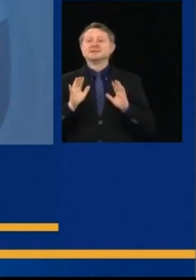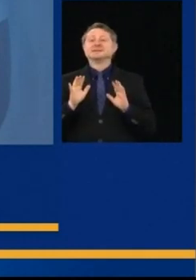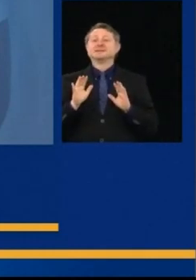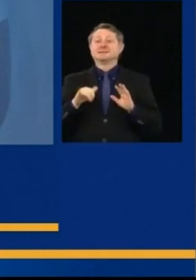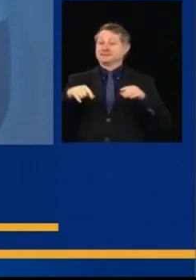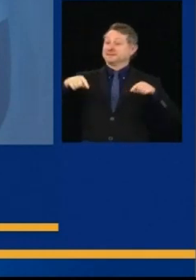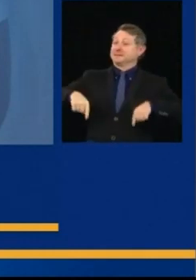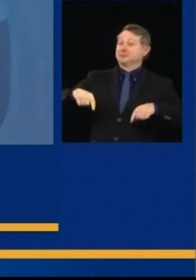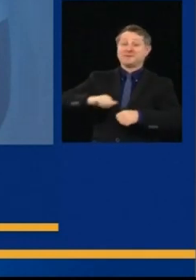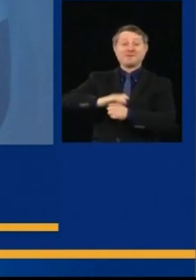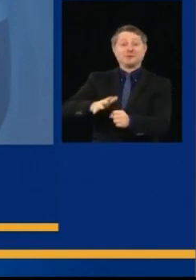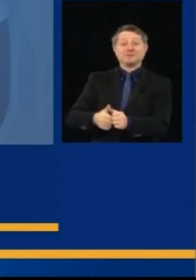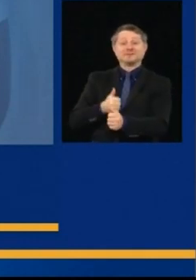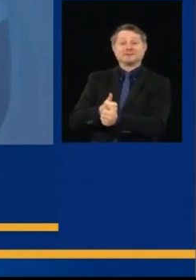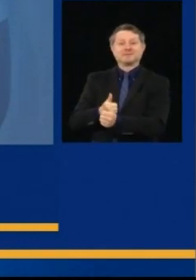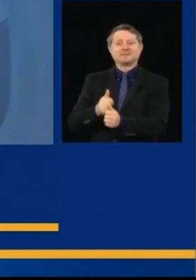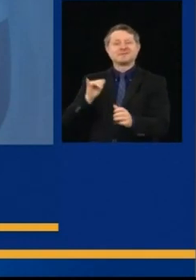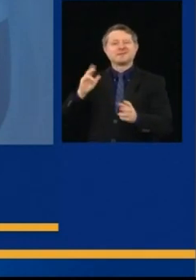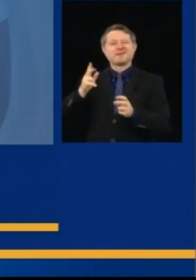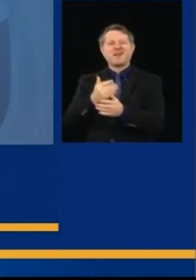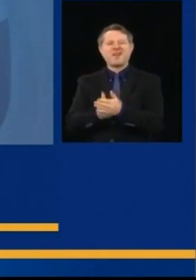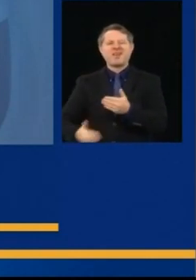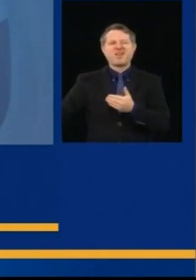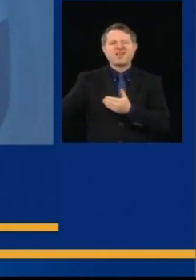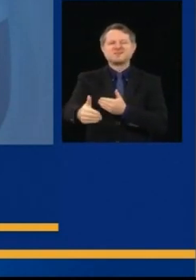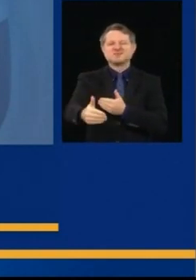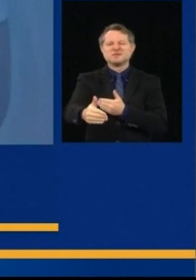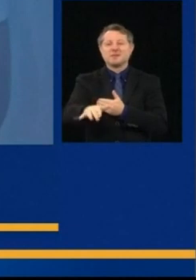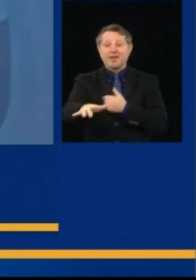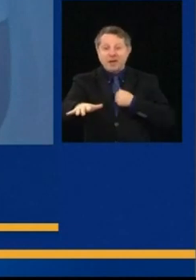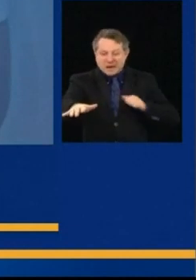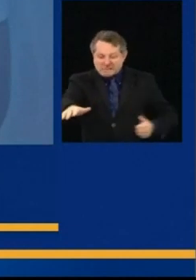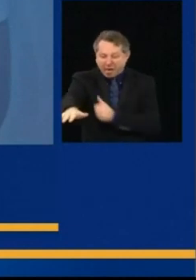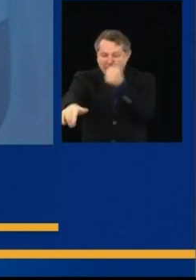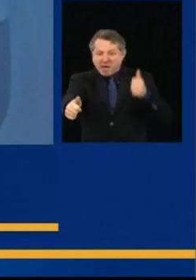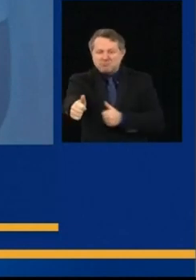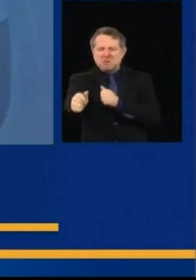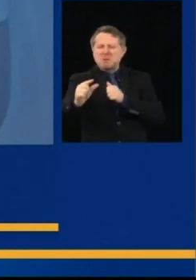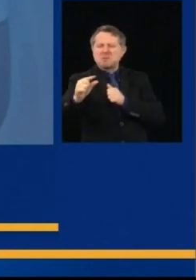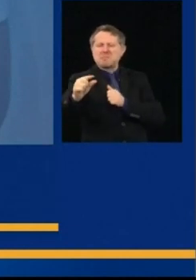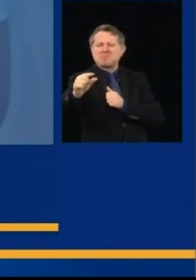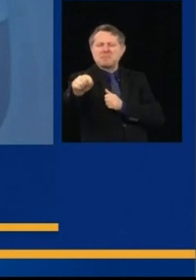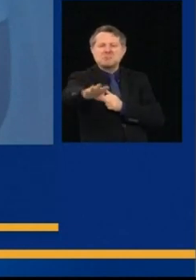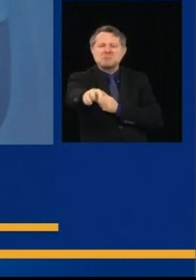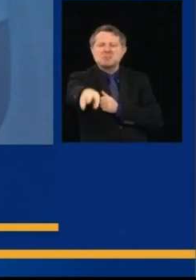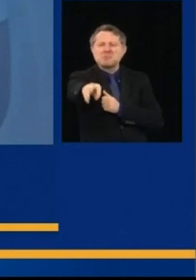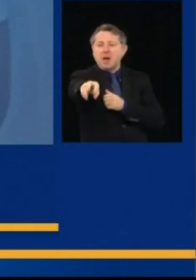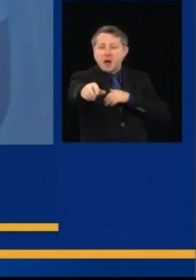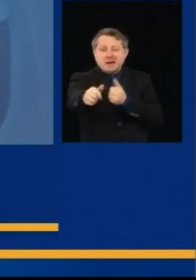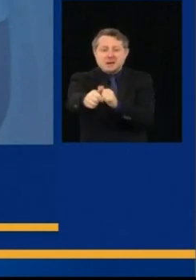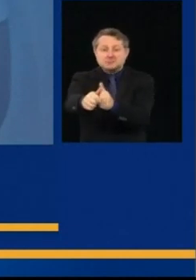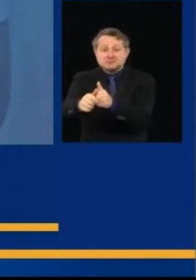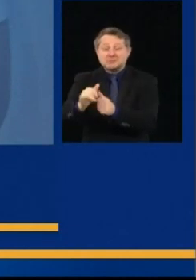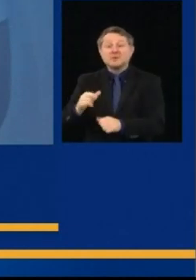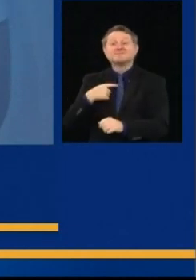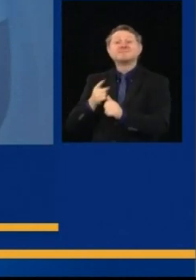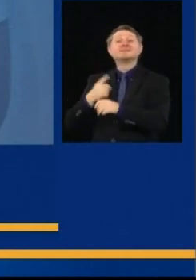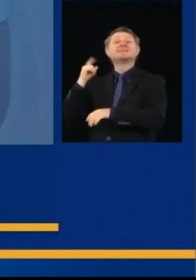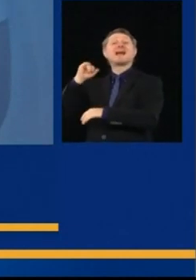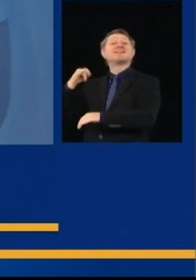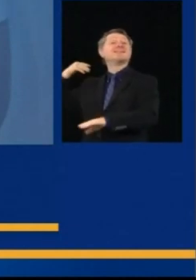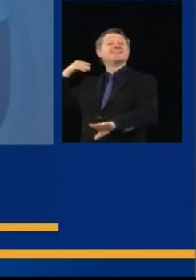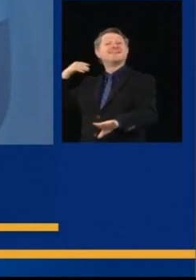step of the way in this country. When we first started with this virus, we were told it was coming from China,